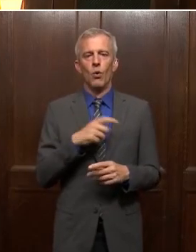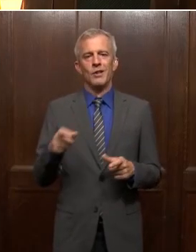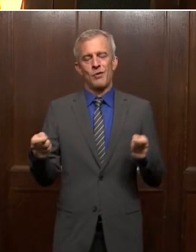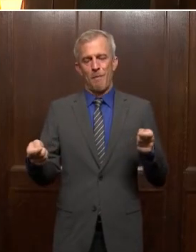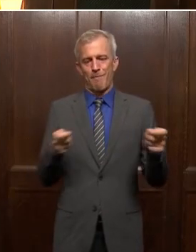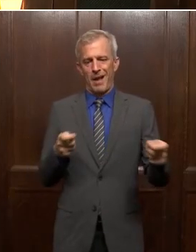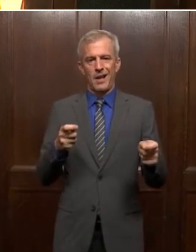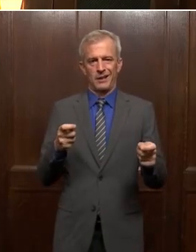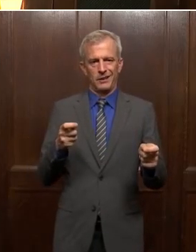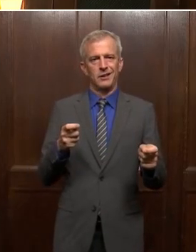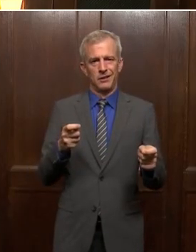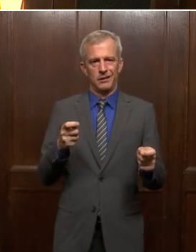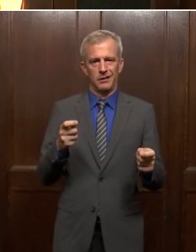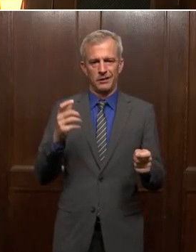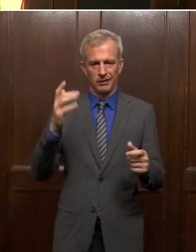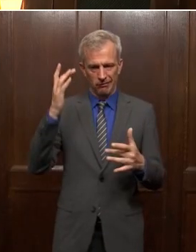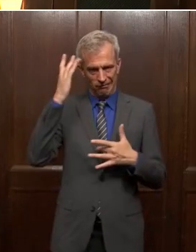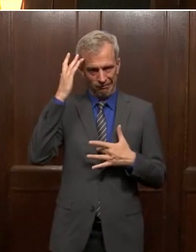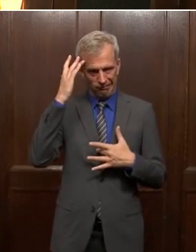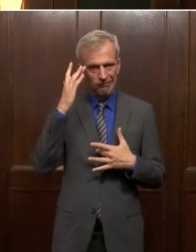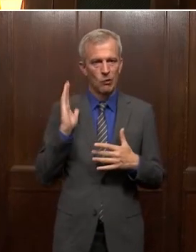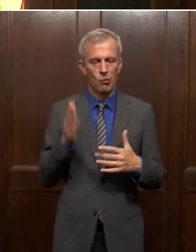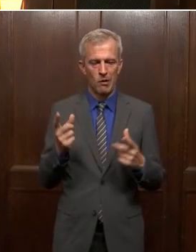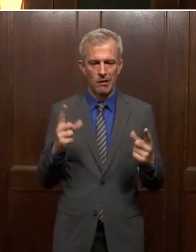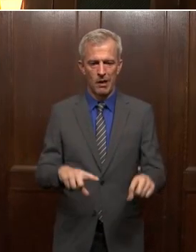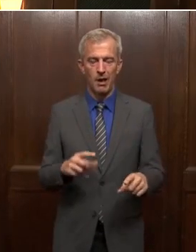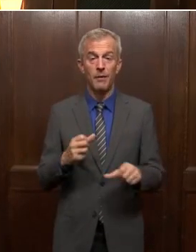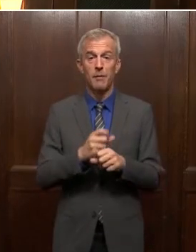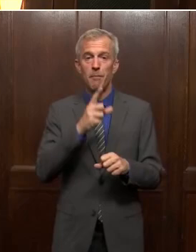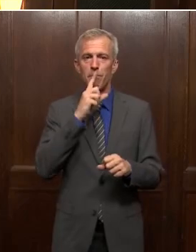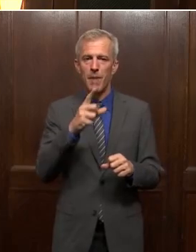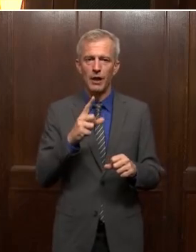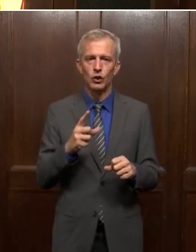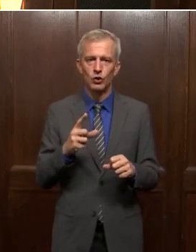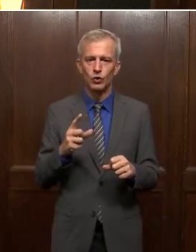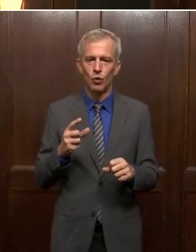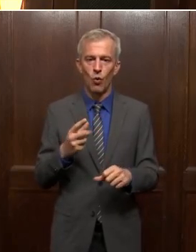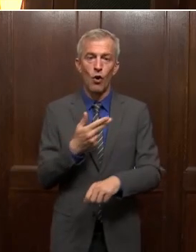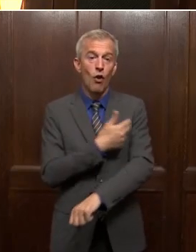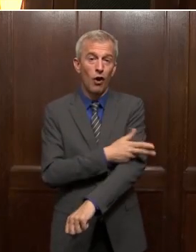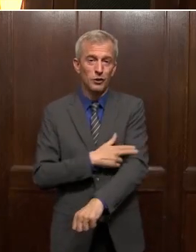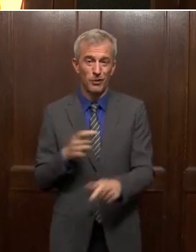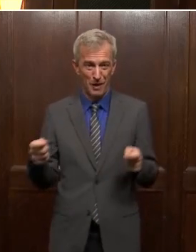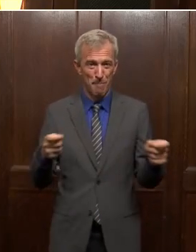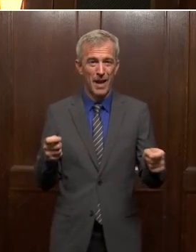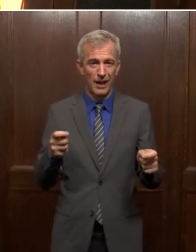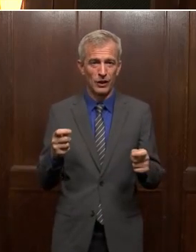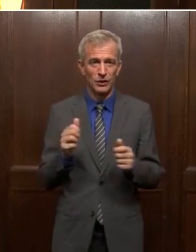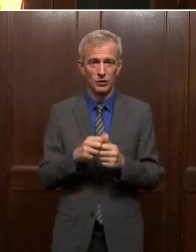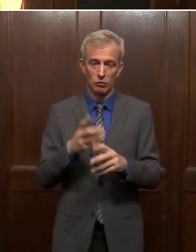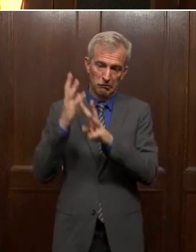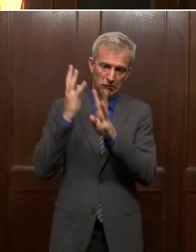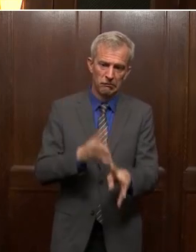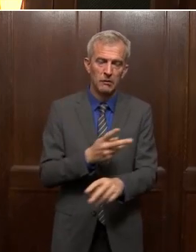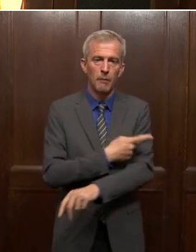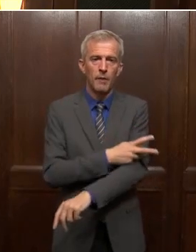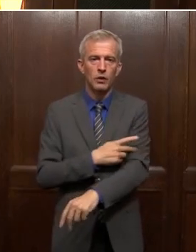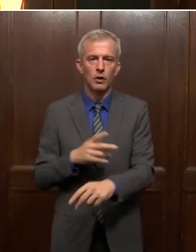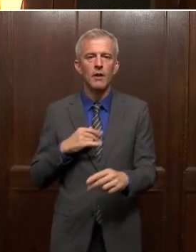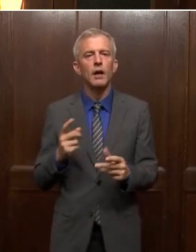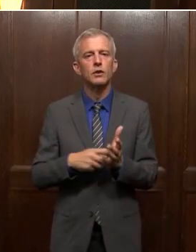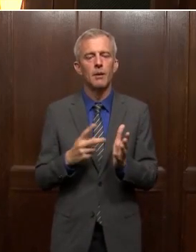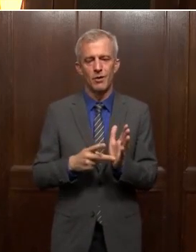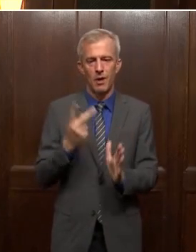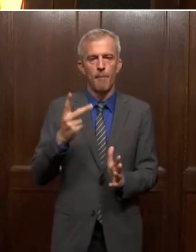that will happen and make sure they're always lower than our hospital capacity, because that's what will sometimes double the number of